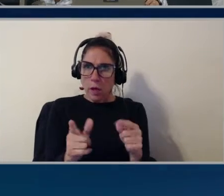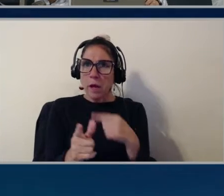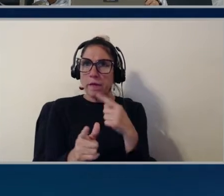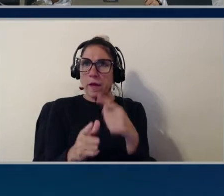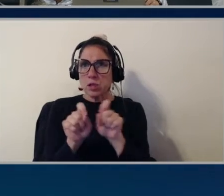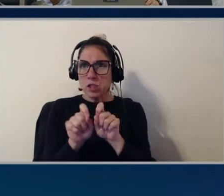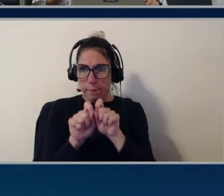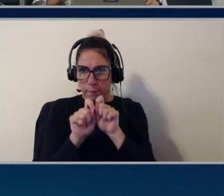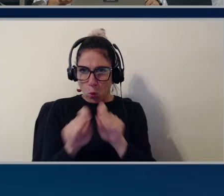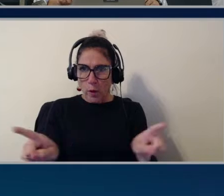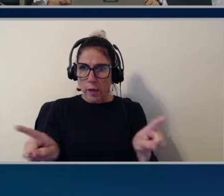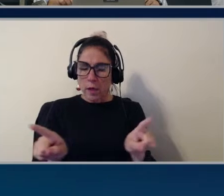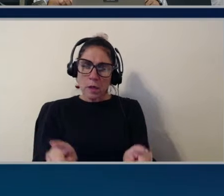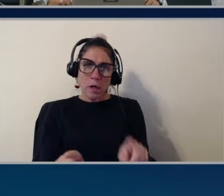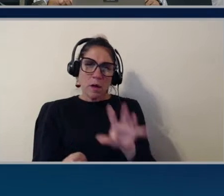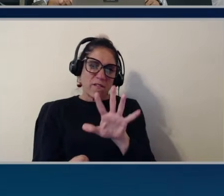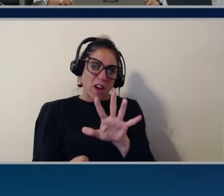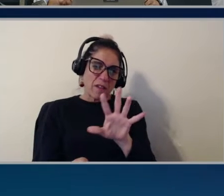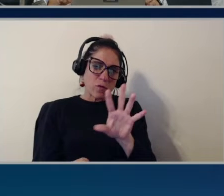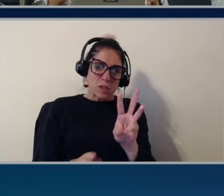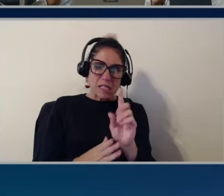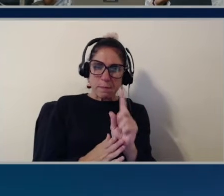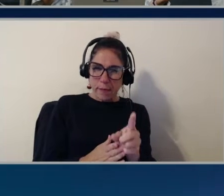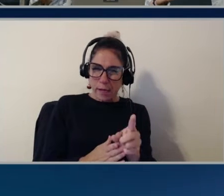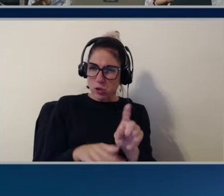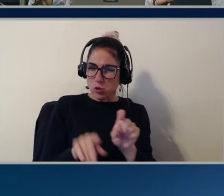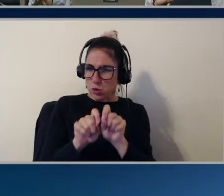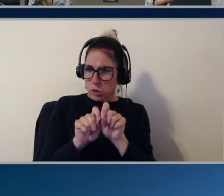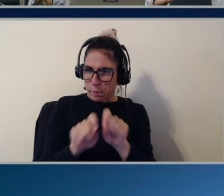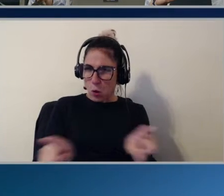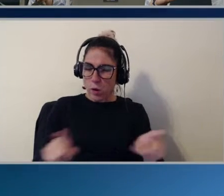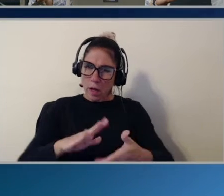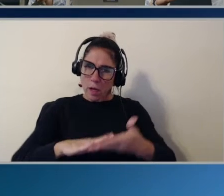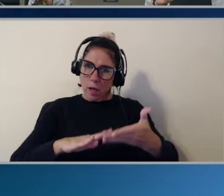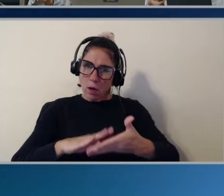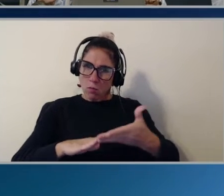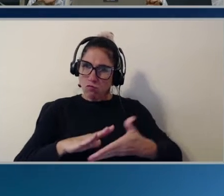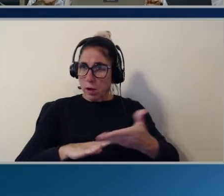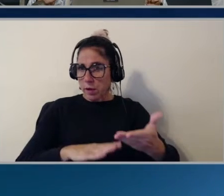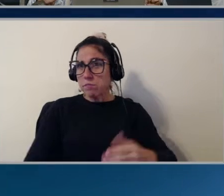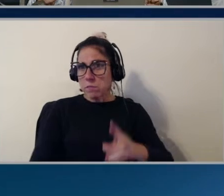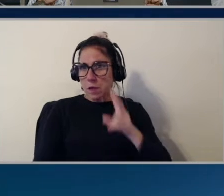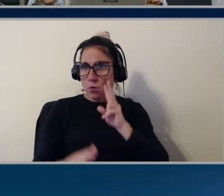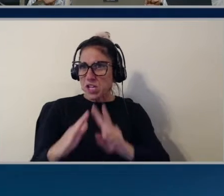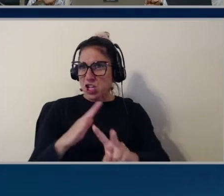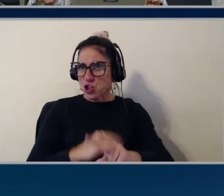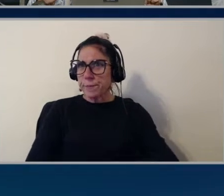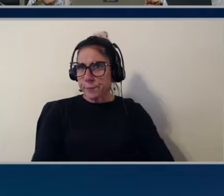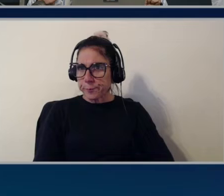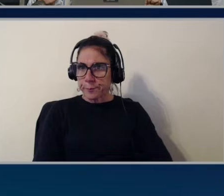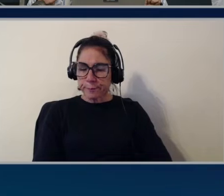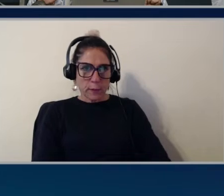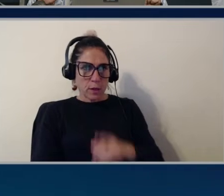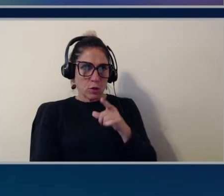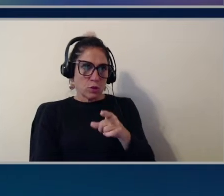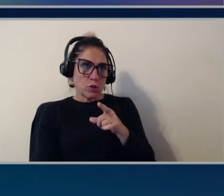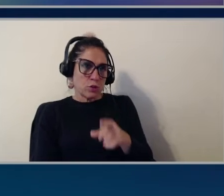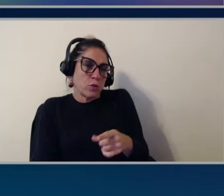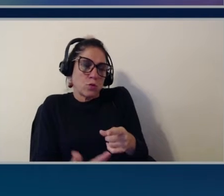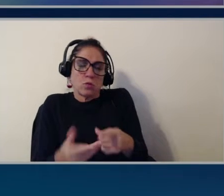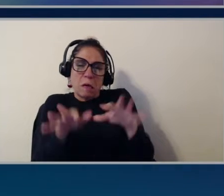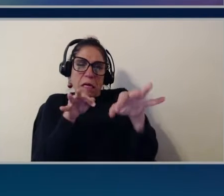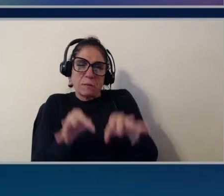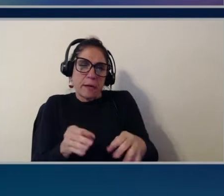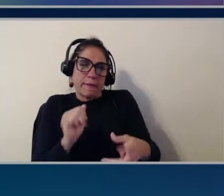Again, it takes 5 to 6 minutes to deploy, and I can run prediction. So you're able to quantify the savings easily in terms of